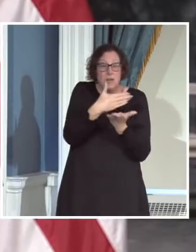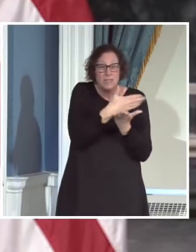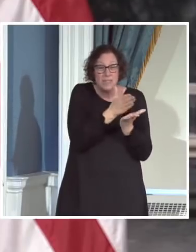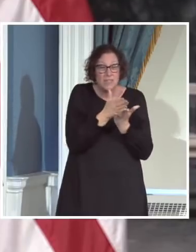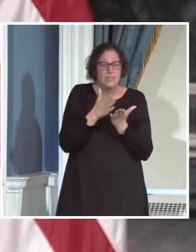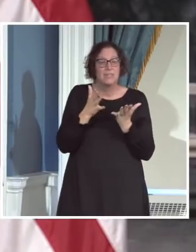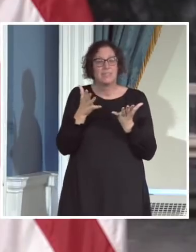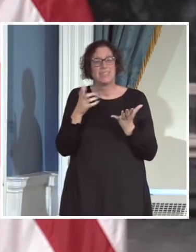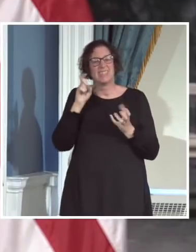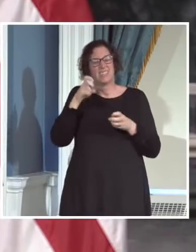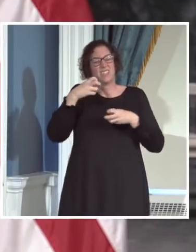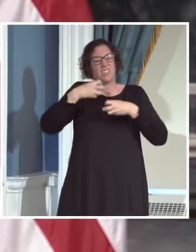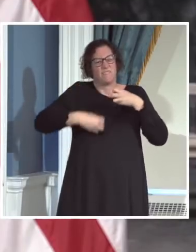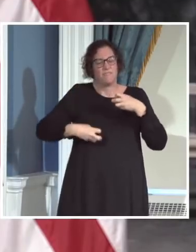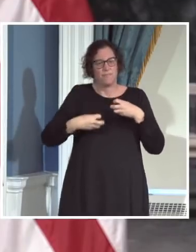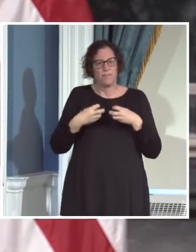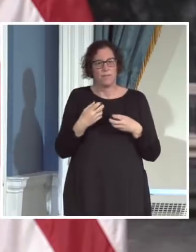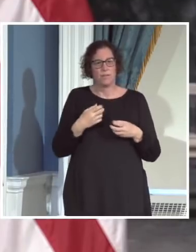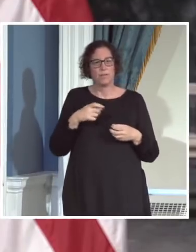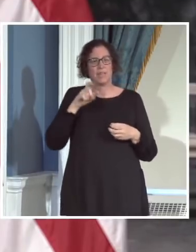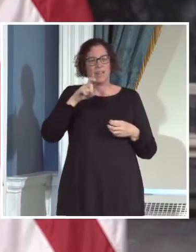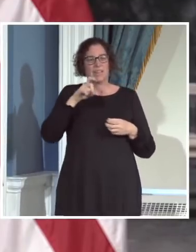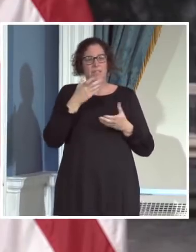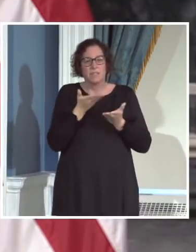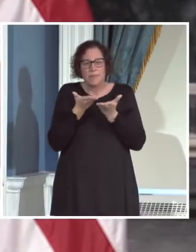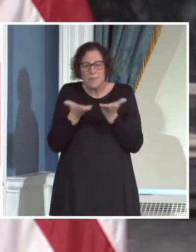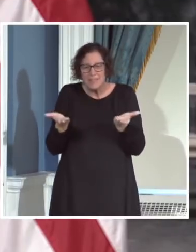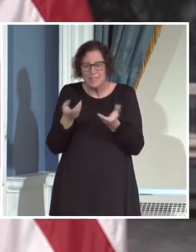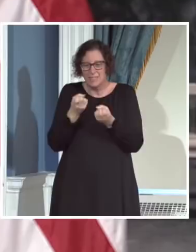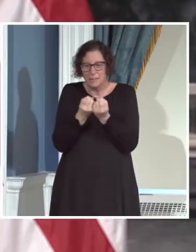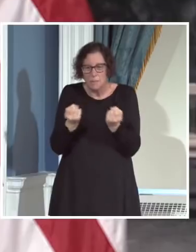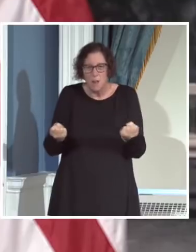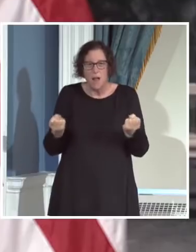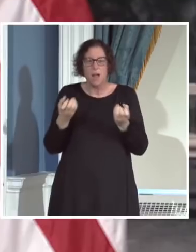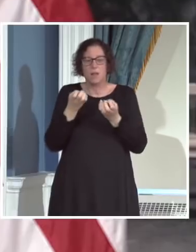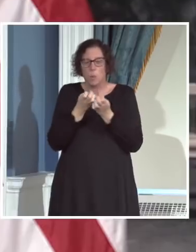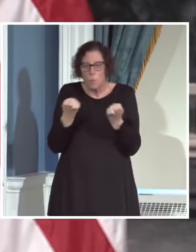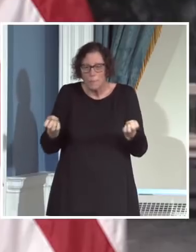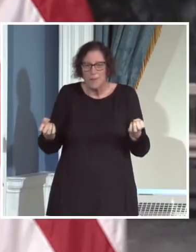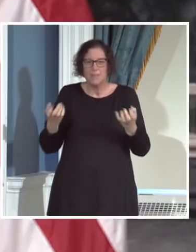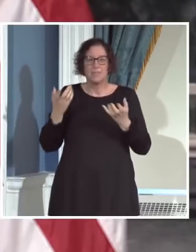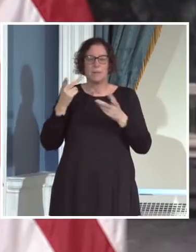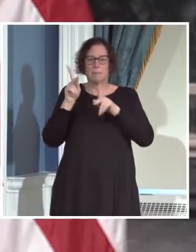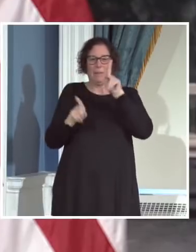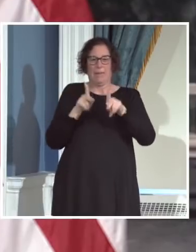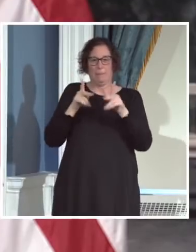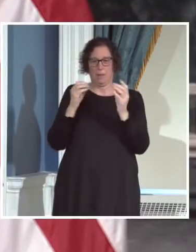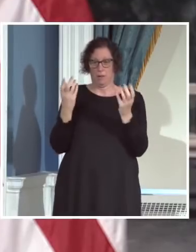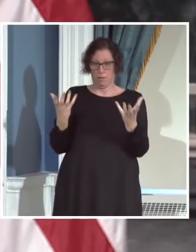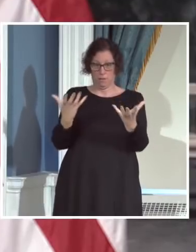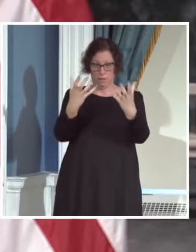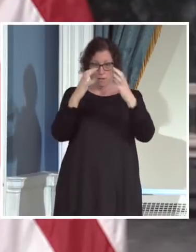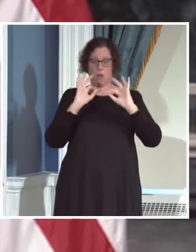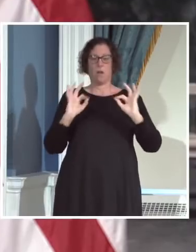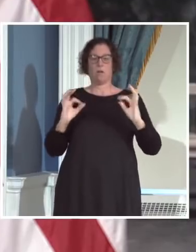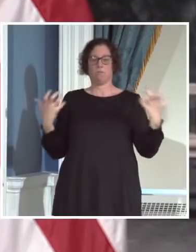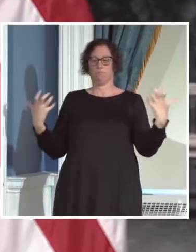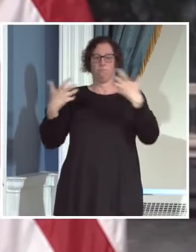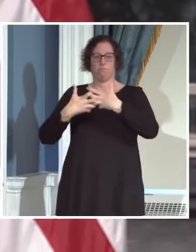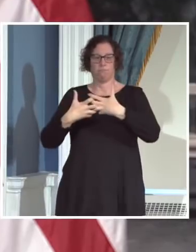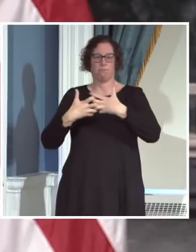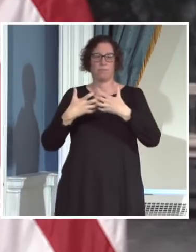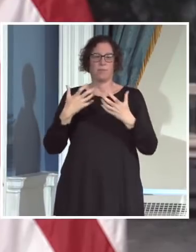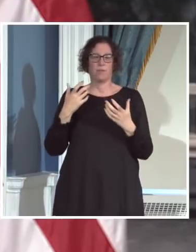good as the supplies, the equipment, and especially the people that go with it. And that's the tougher part of the equation that we need to see a lot more